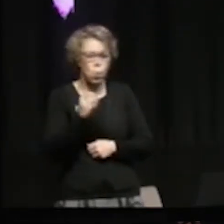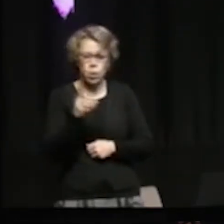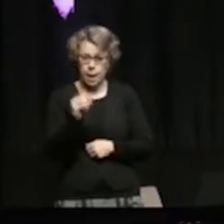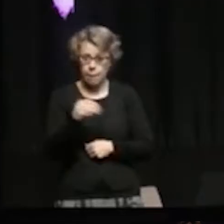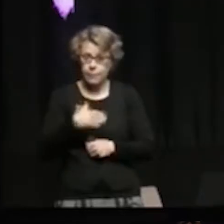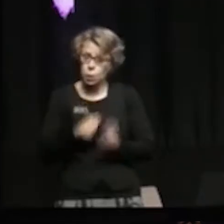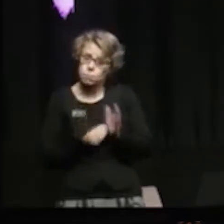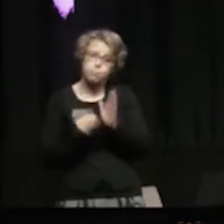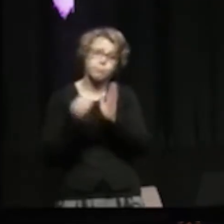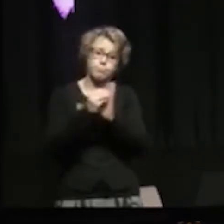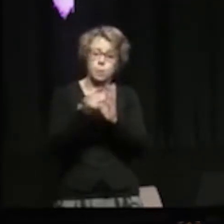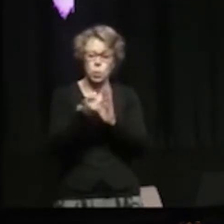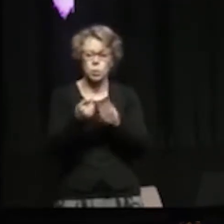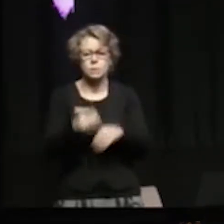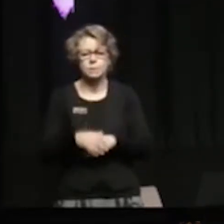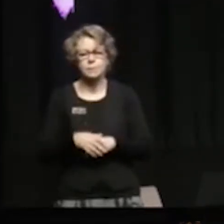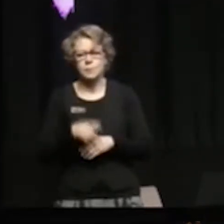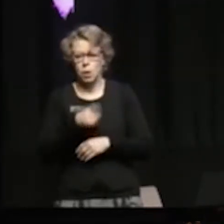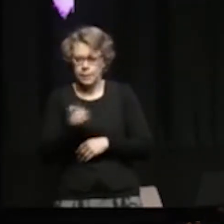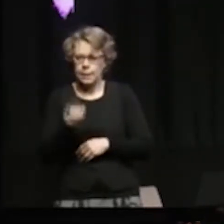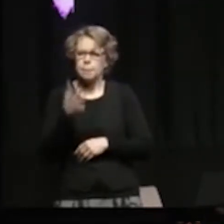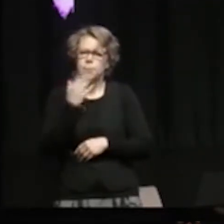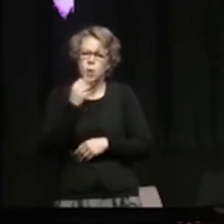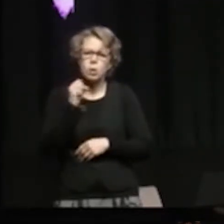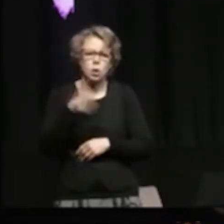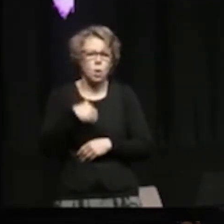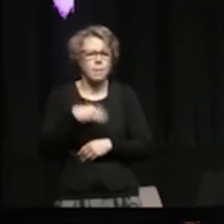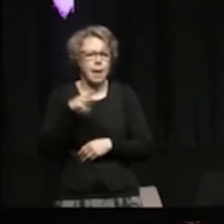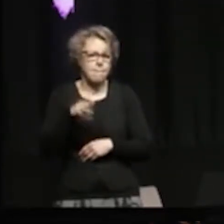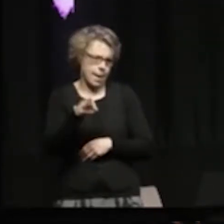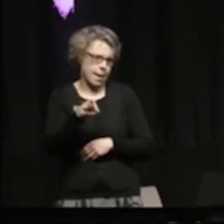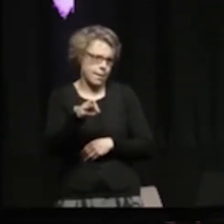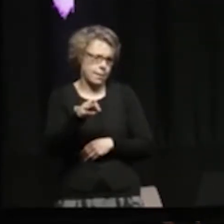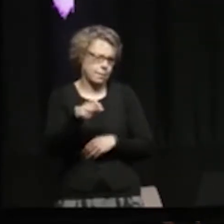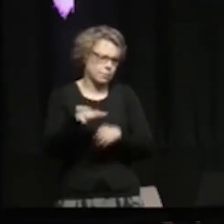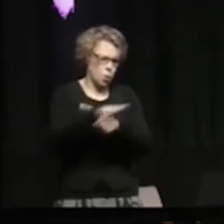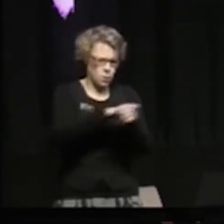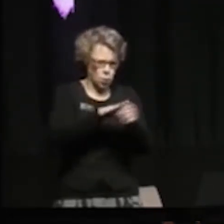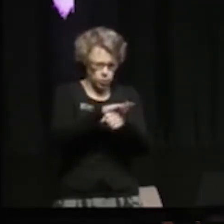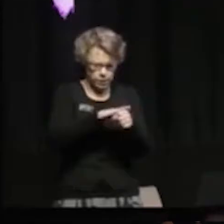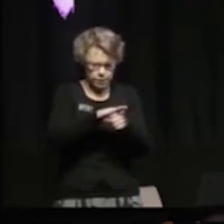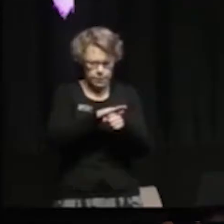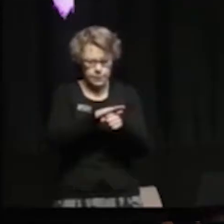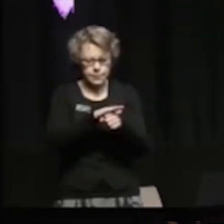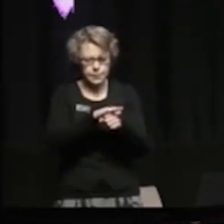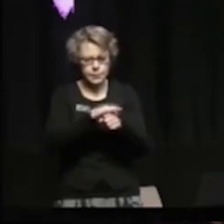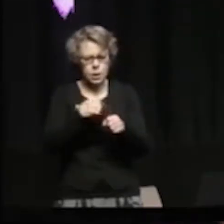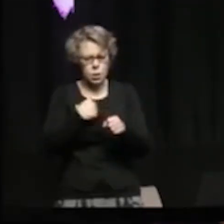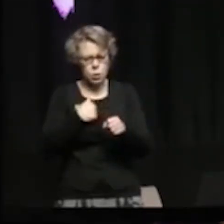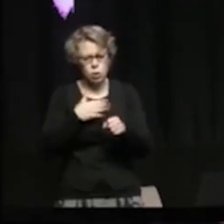you. Ulla, is there something you would like to add to this? Well, you talked about the most urgent human rights issue. Yes. And I